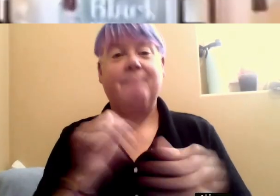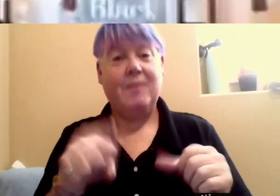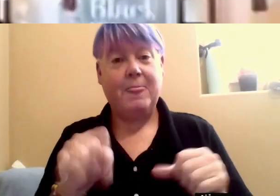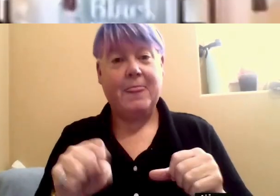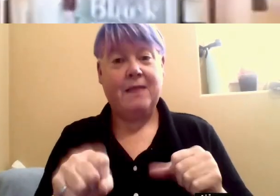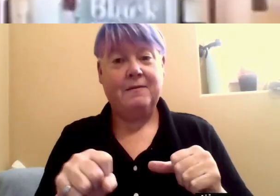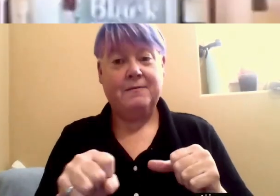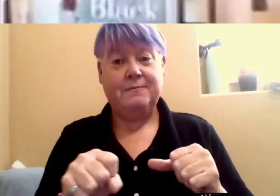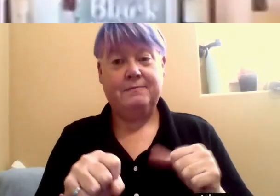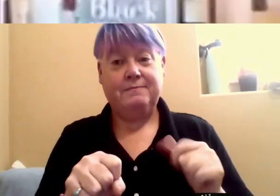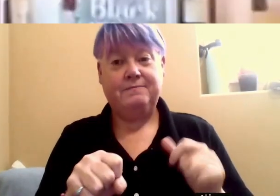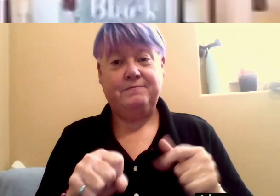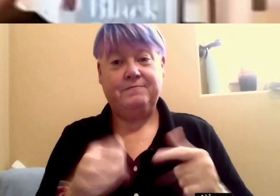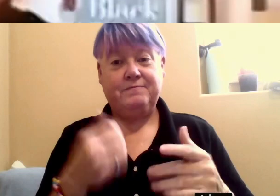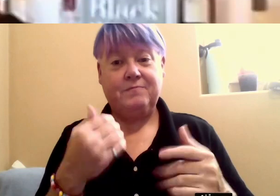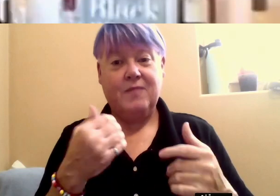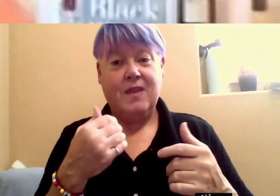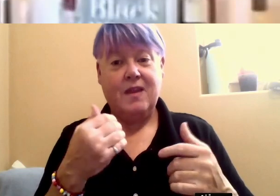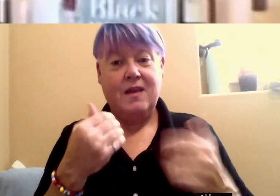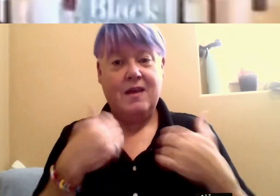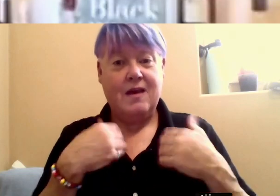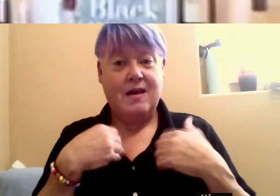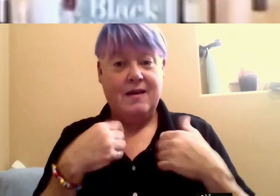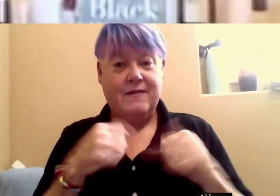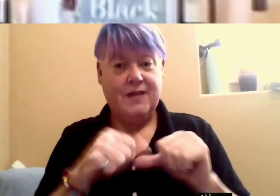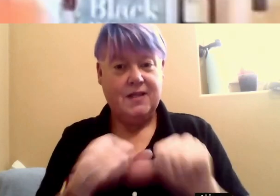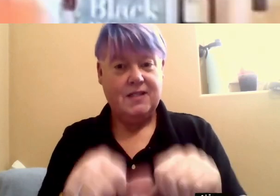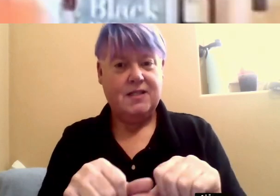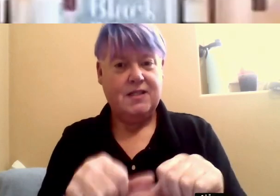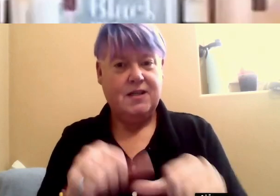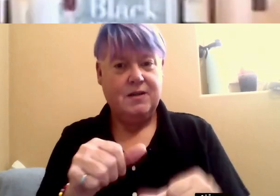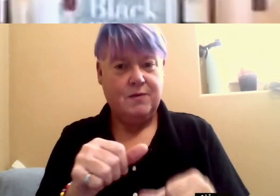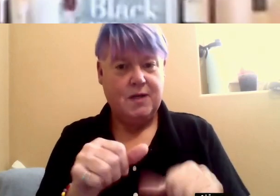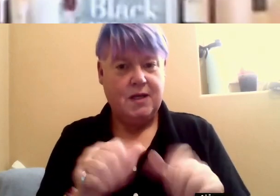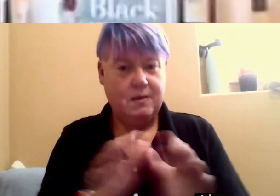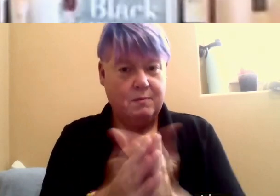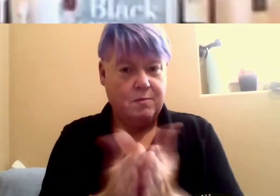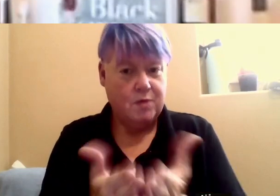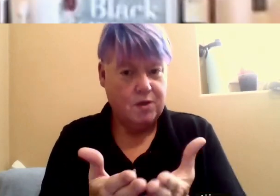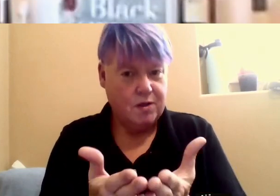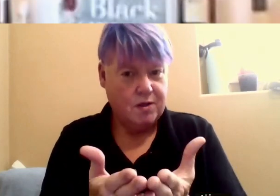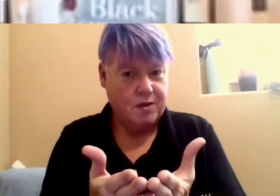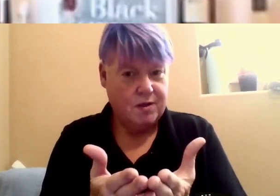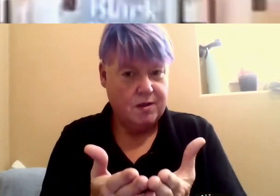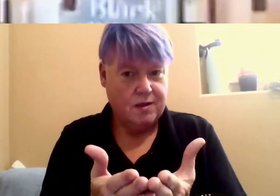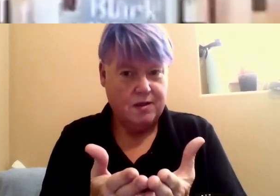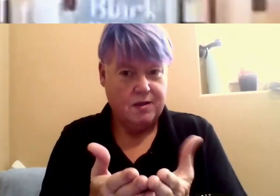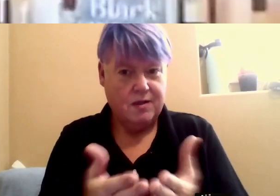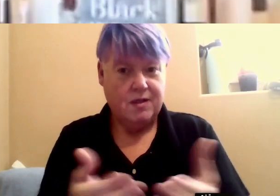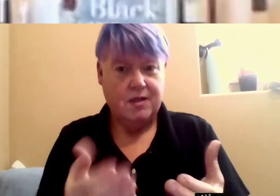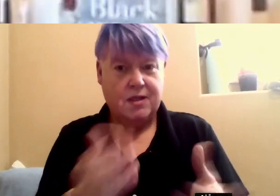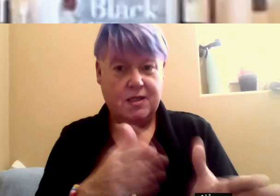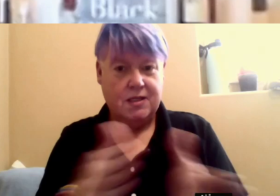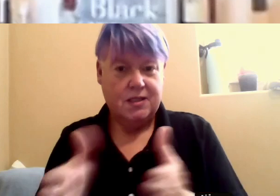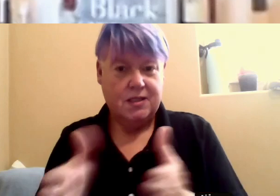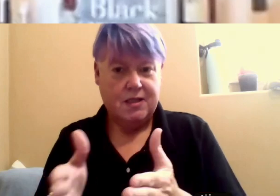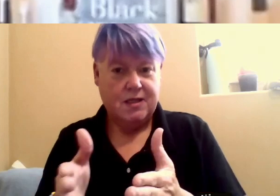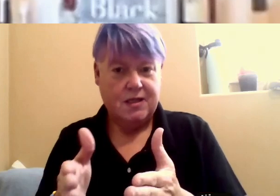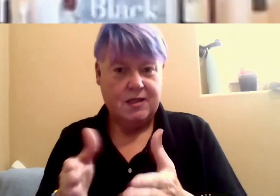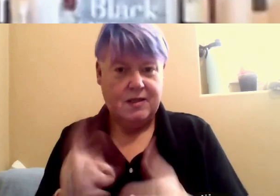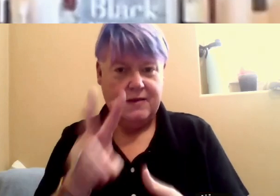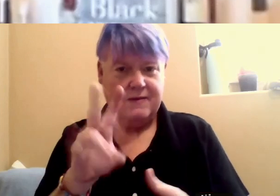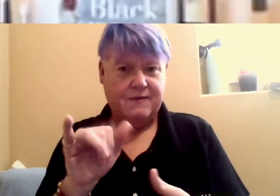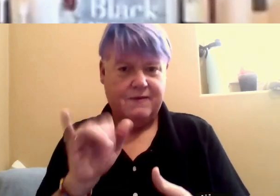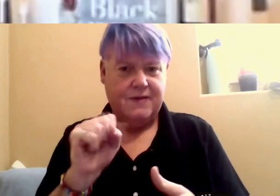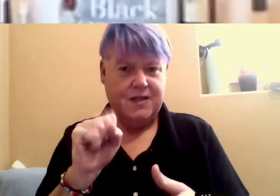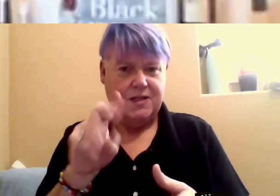Yeah. So I have this ongoing, I think if anybody's heard of my middle grade book series, the Misawa Saga,